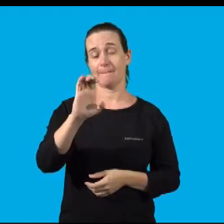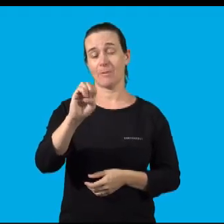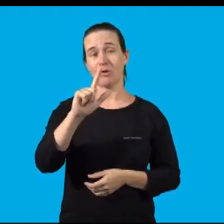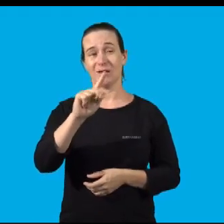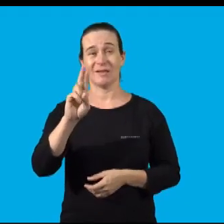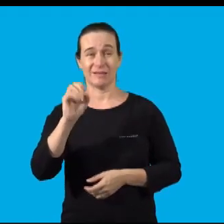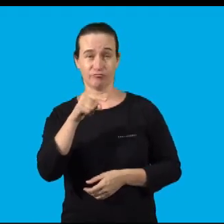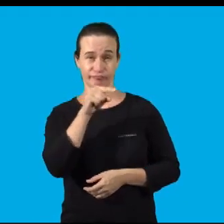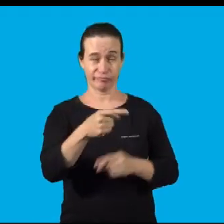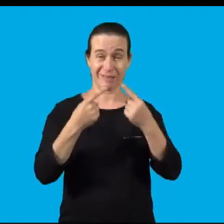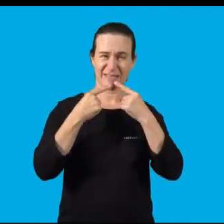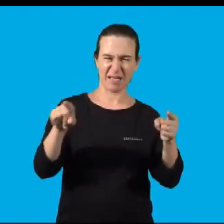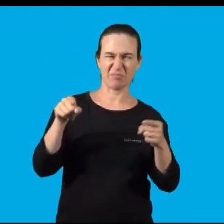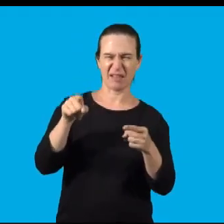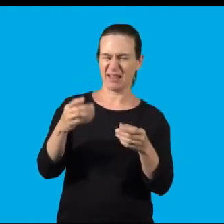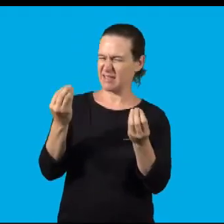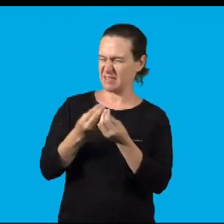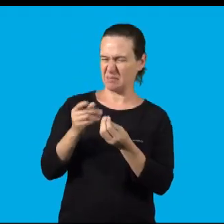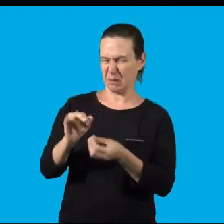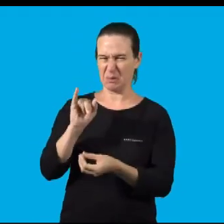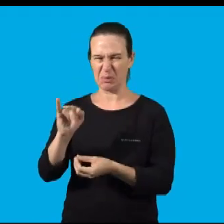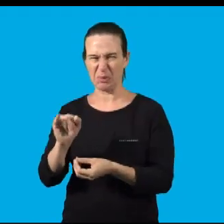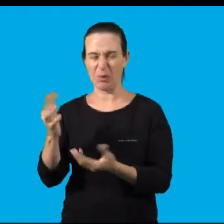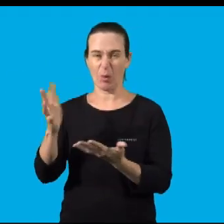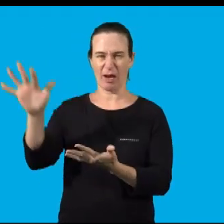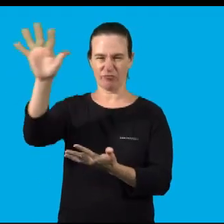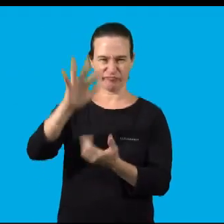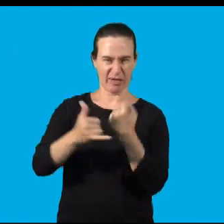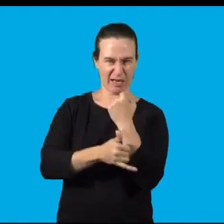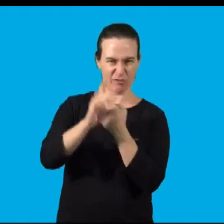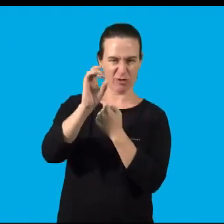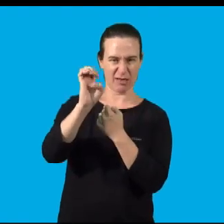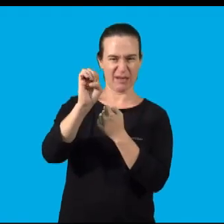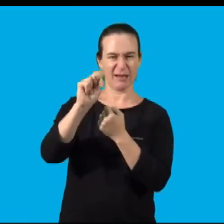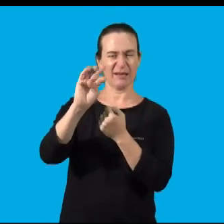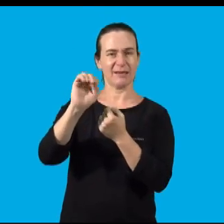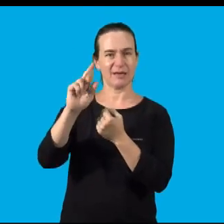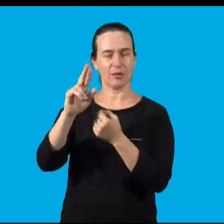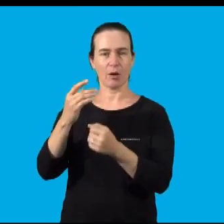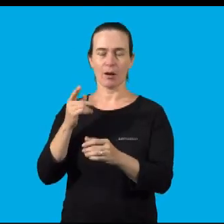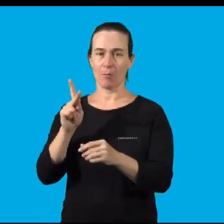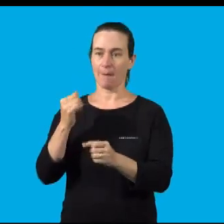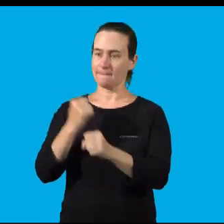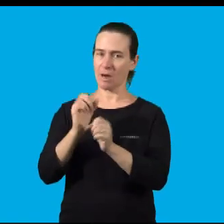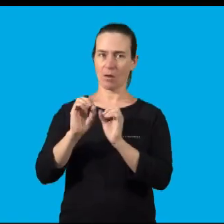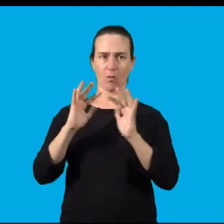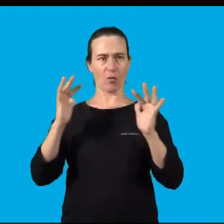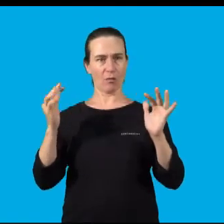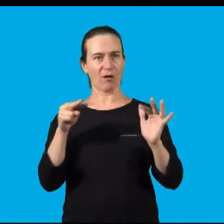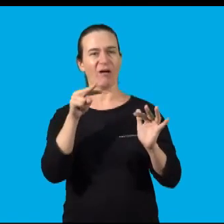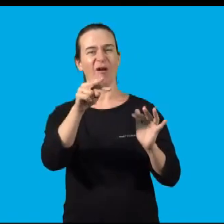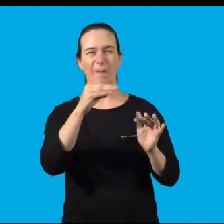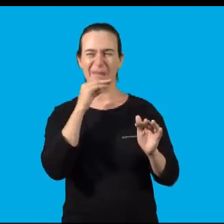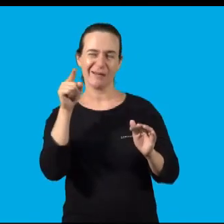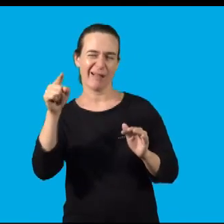Marcellus's statement that there is something rotten in the state of Denmark draws the audience's attention to the deceit and